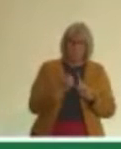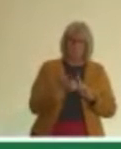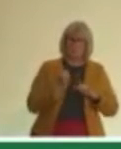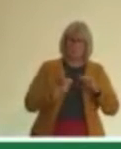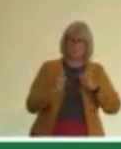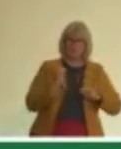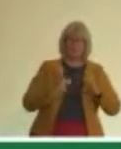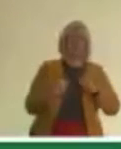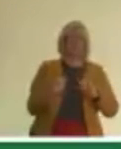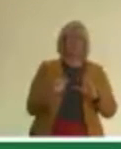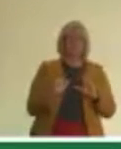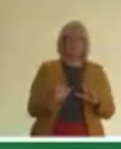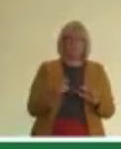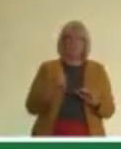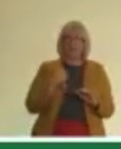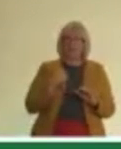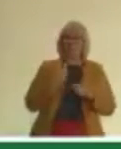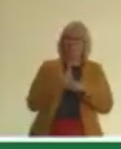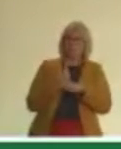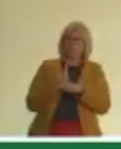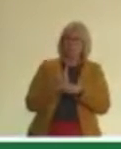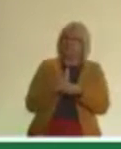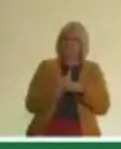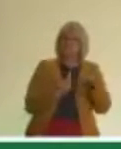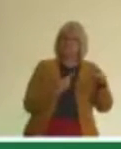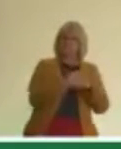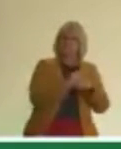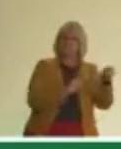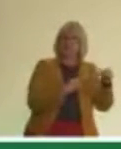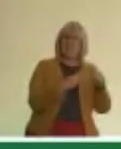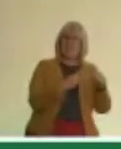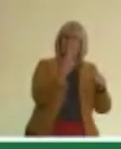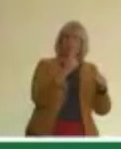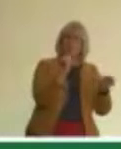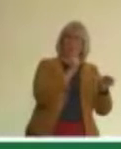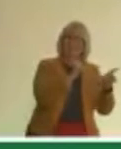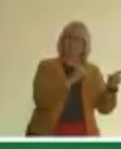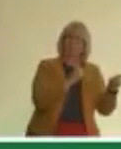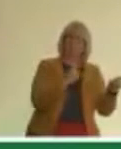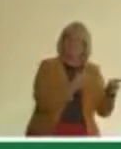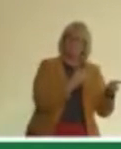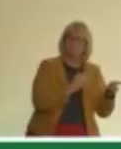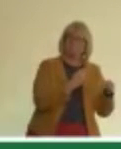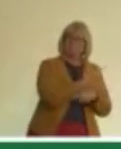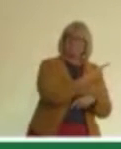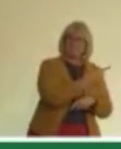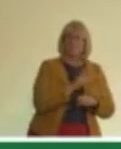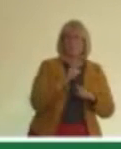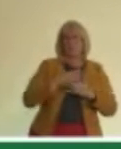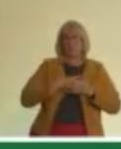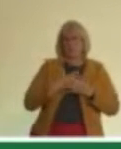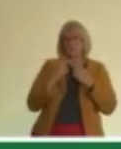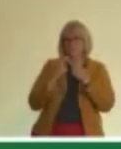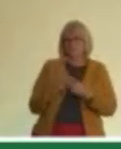activists, I actually missed 90s boy band A1, but I love the visit, it's all cool. And then